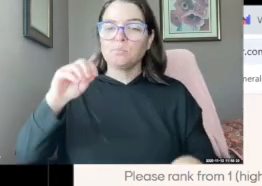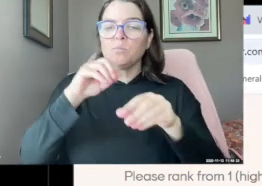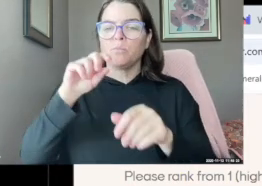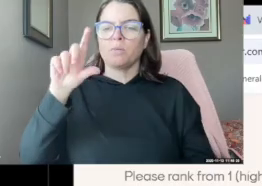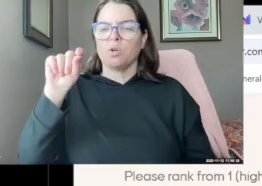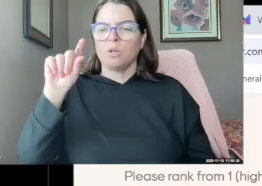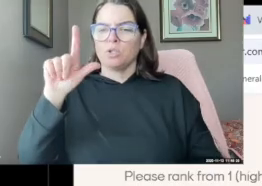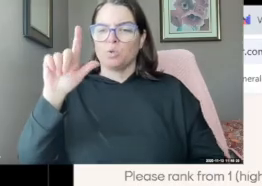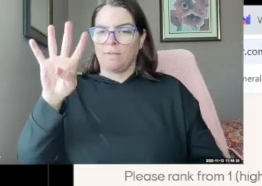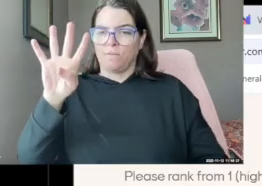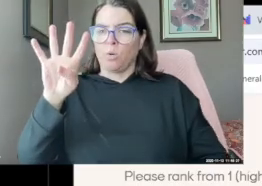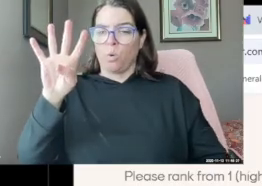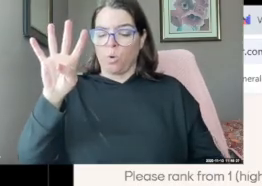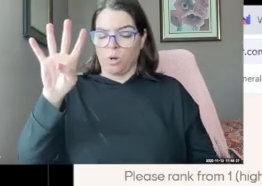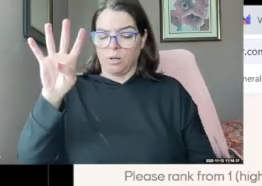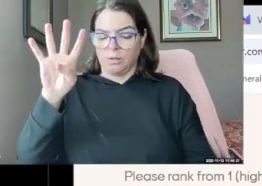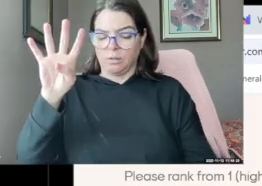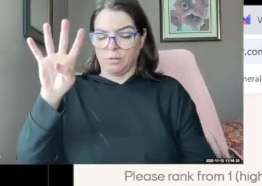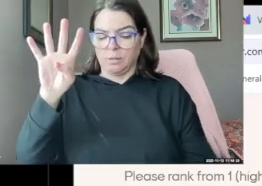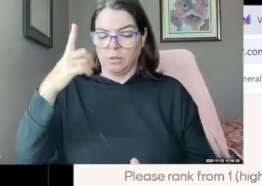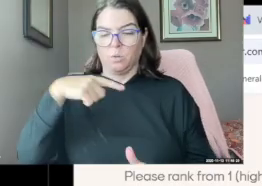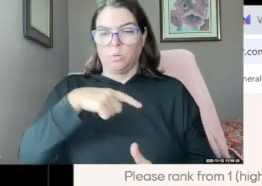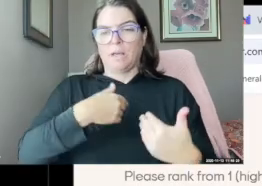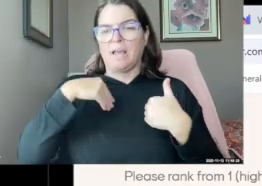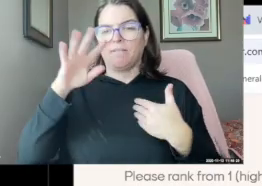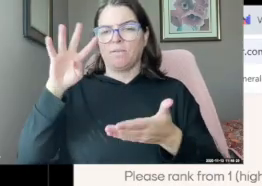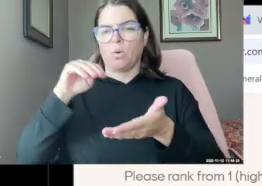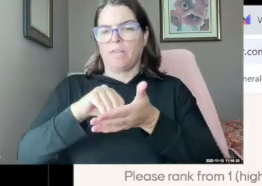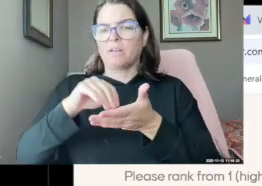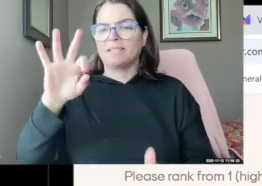be affordable from our base. In